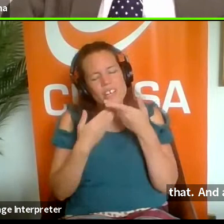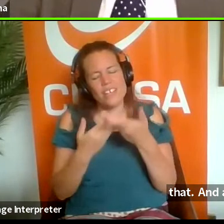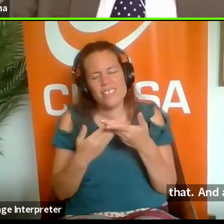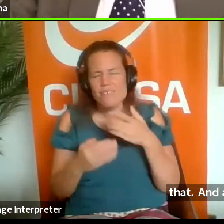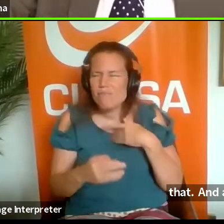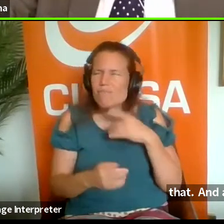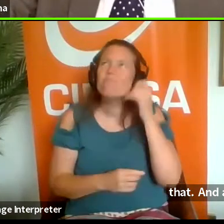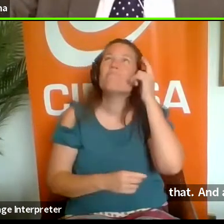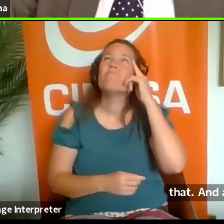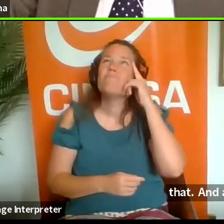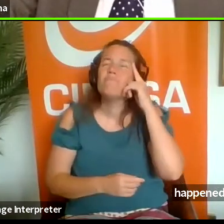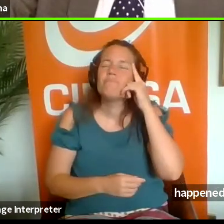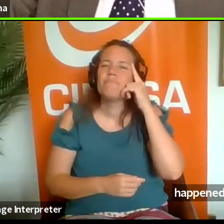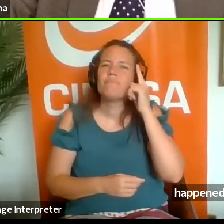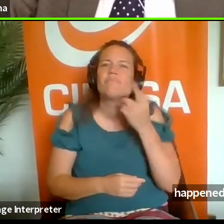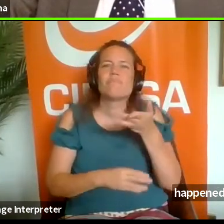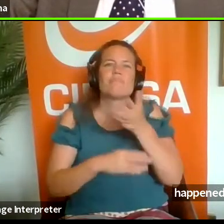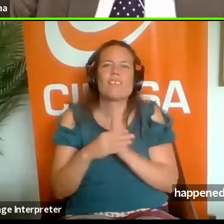Some people,